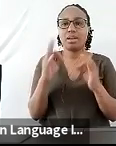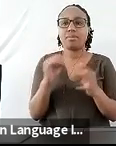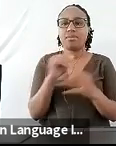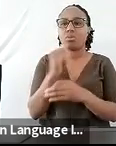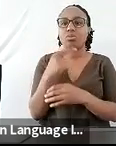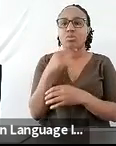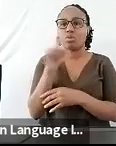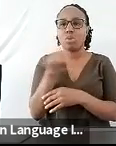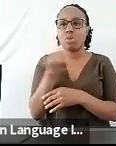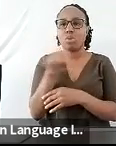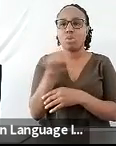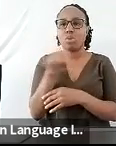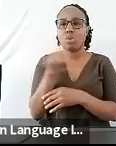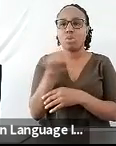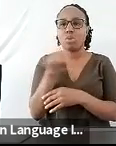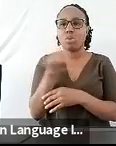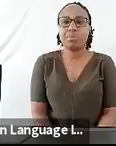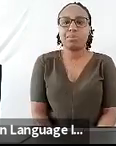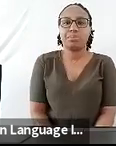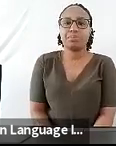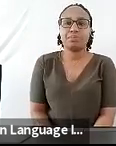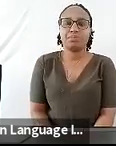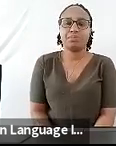So let's see what's come through our social media.